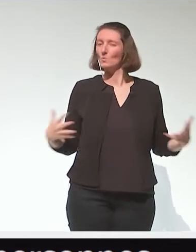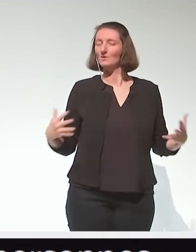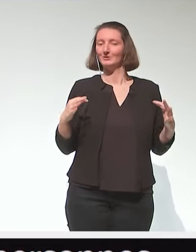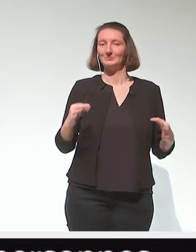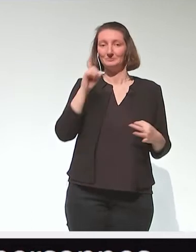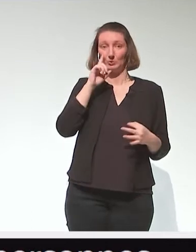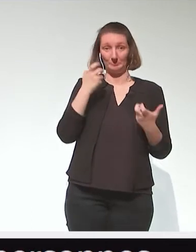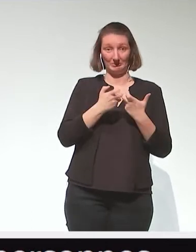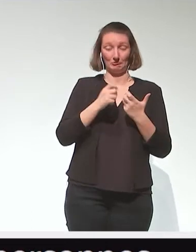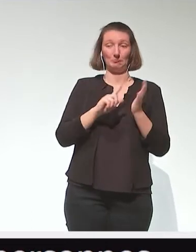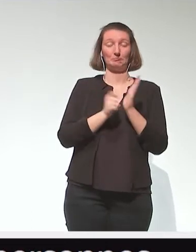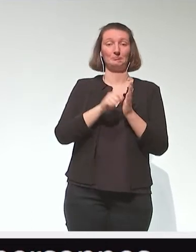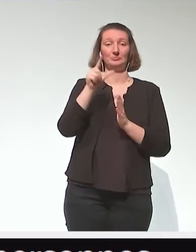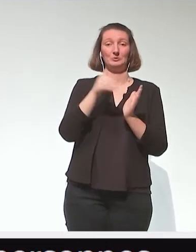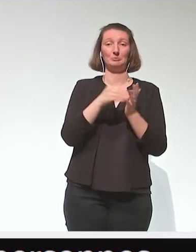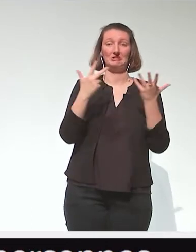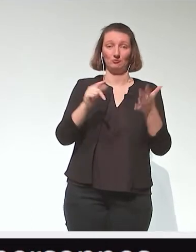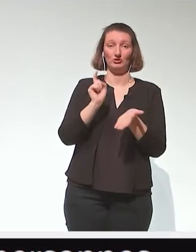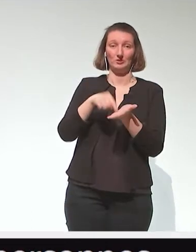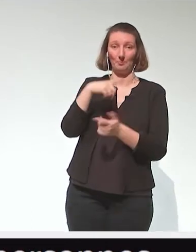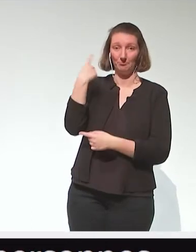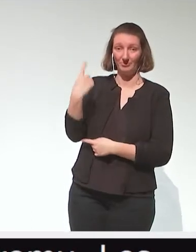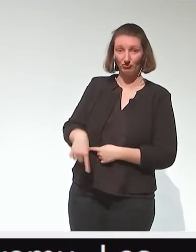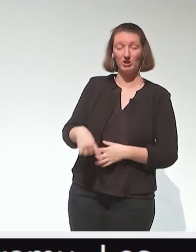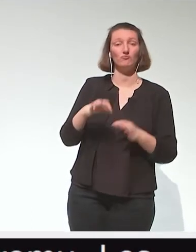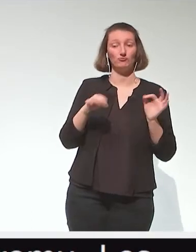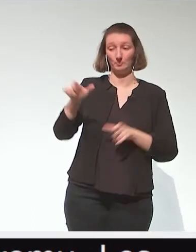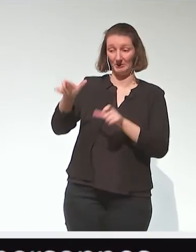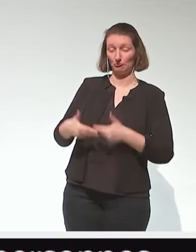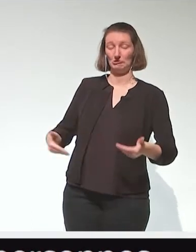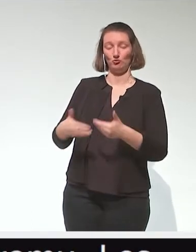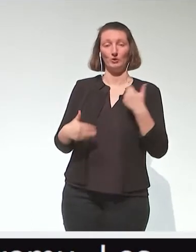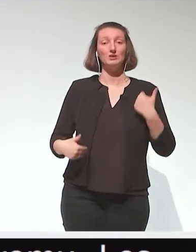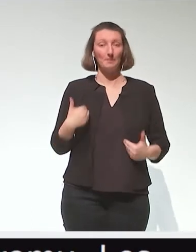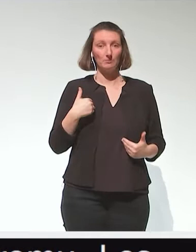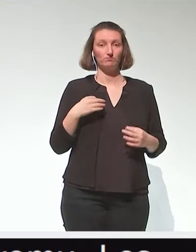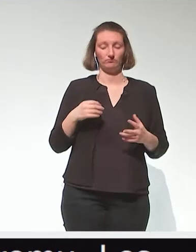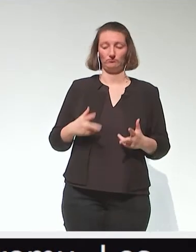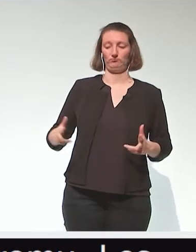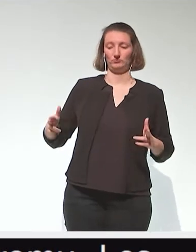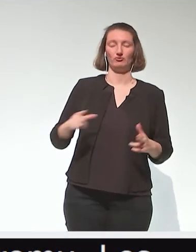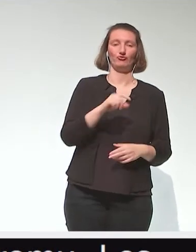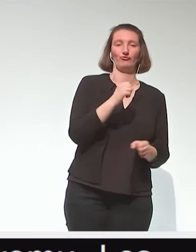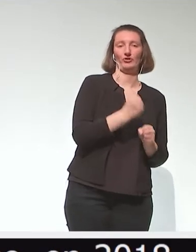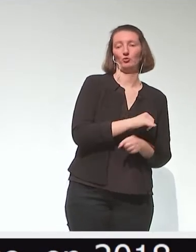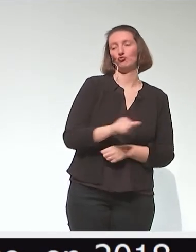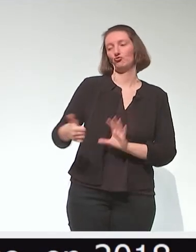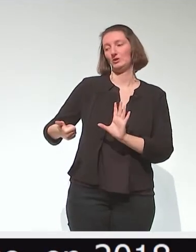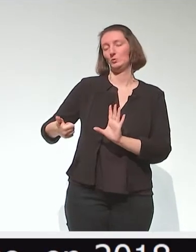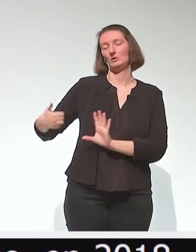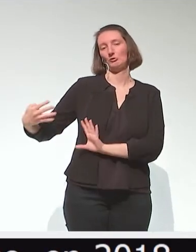course, challenges are big. In 2018 in Belgium, the rate of employment among the disabled among